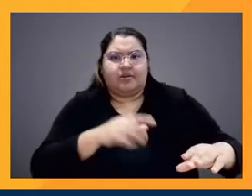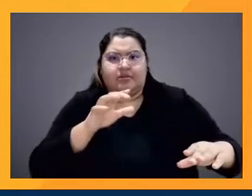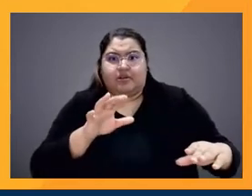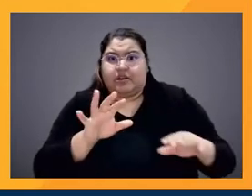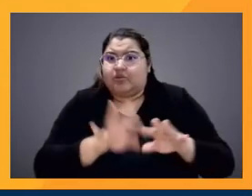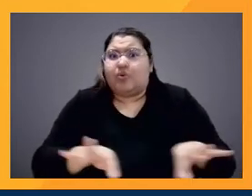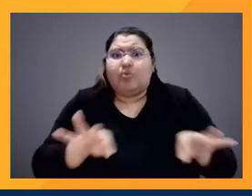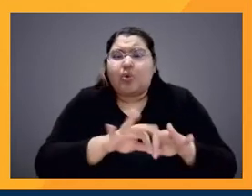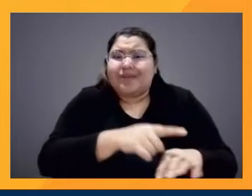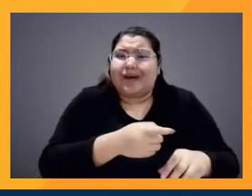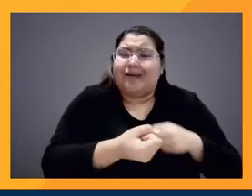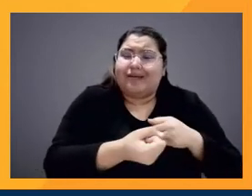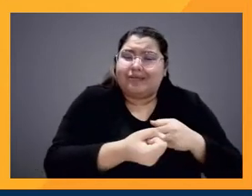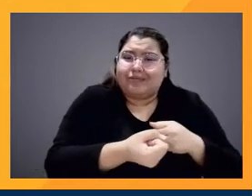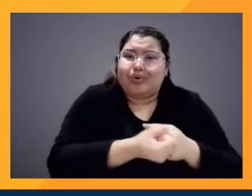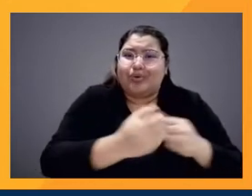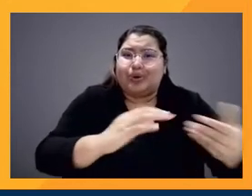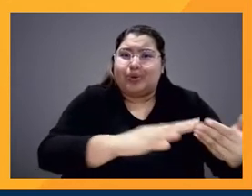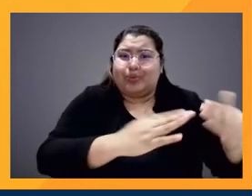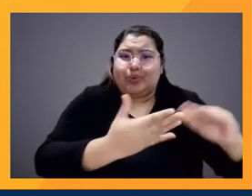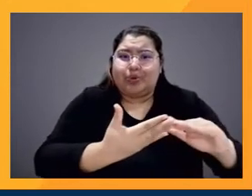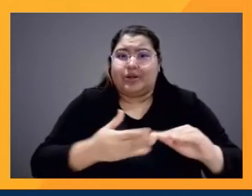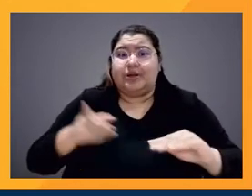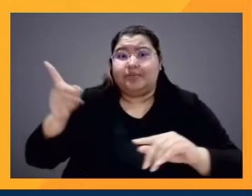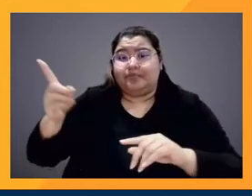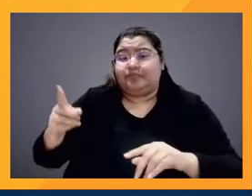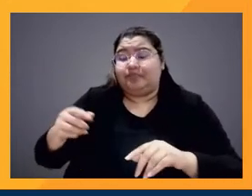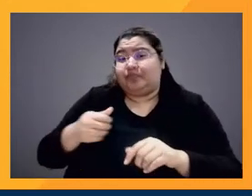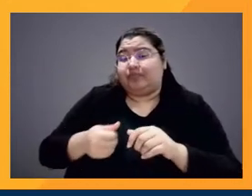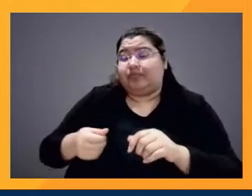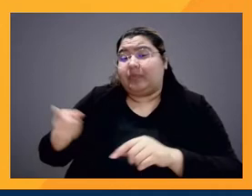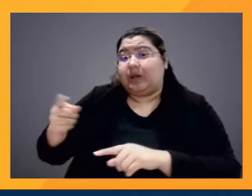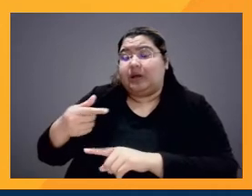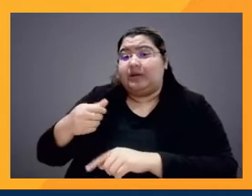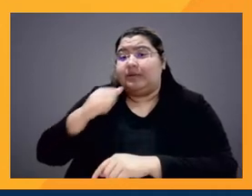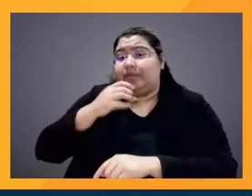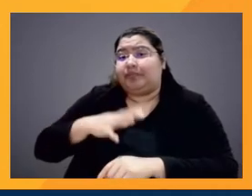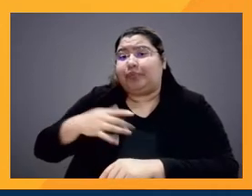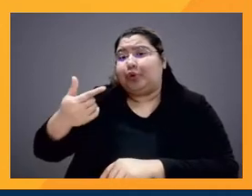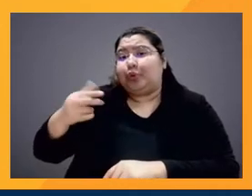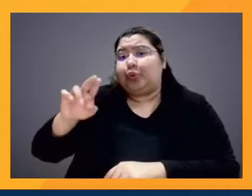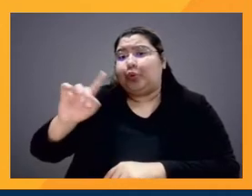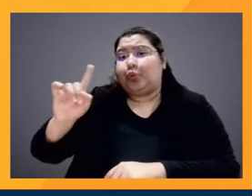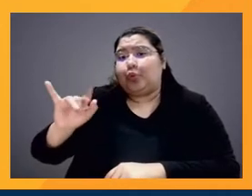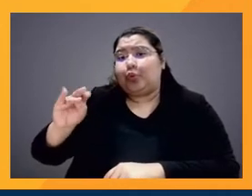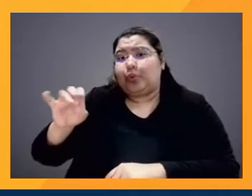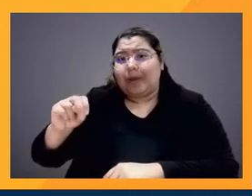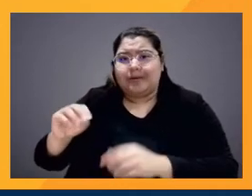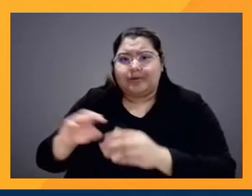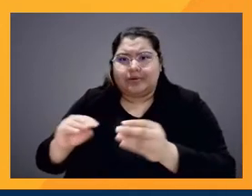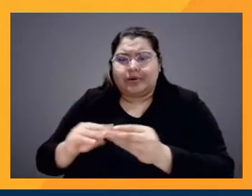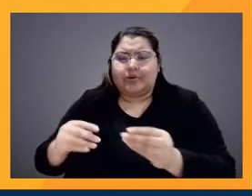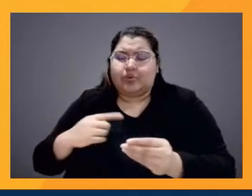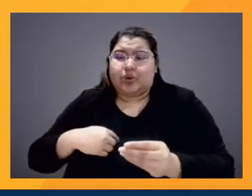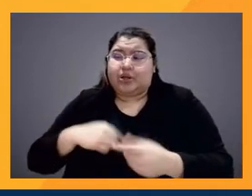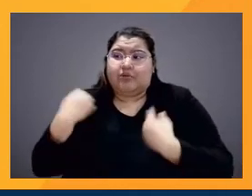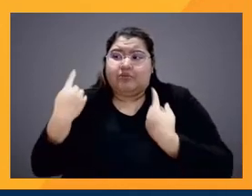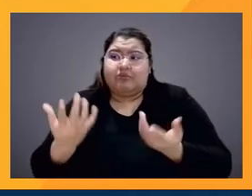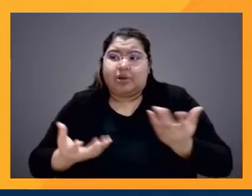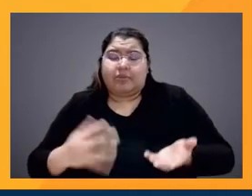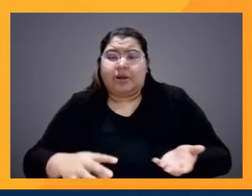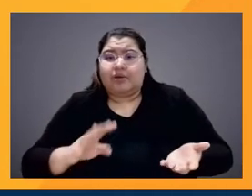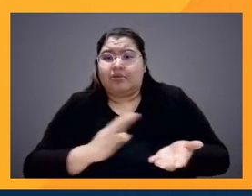in my prior work as an academic. And so I couldn't be more happy to be part of this conversation. So thank you. Of course. Well, we're going to get started. Chris, I'll actually start